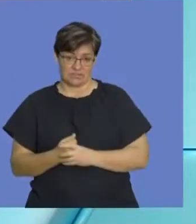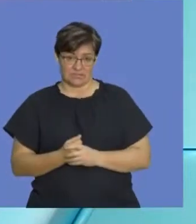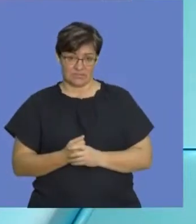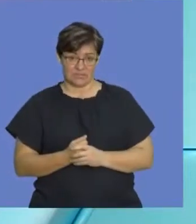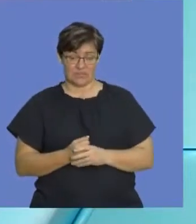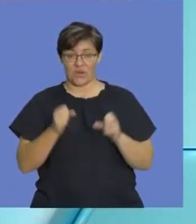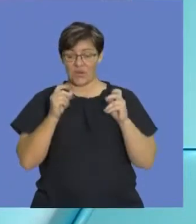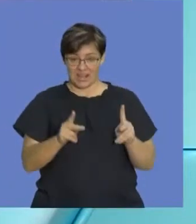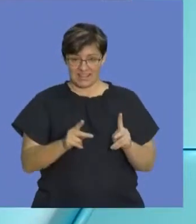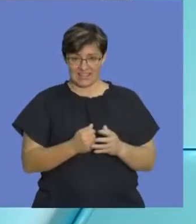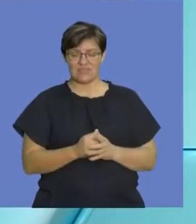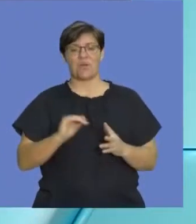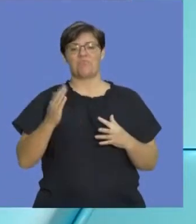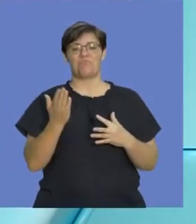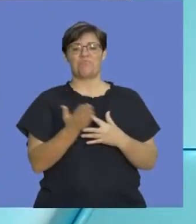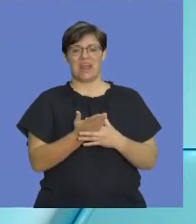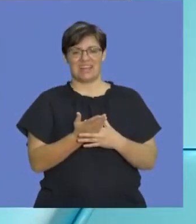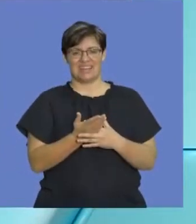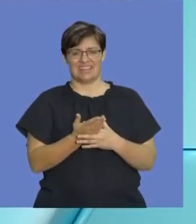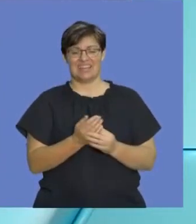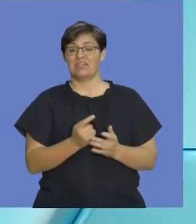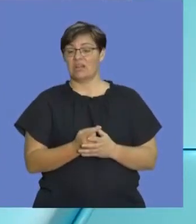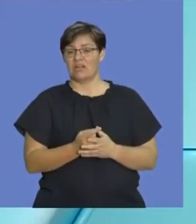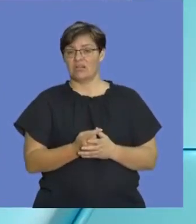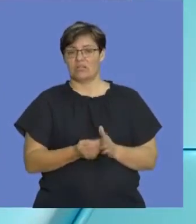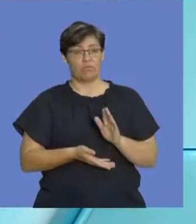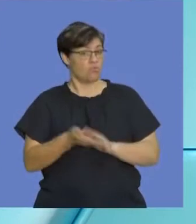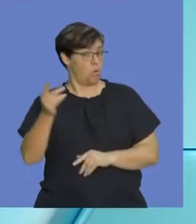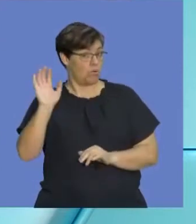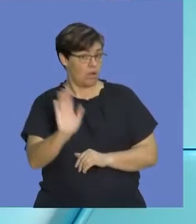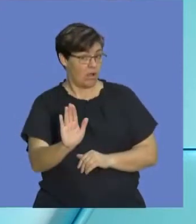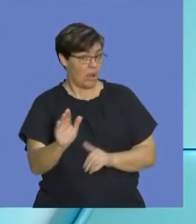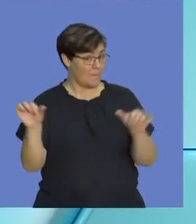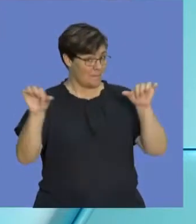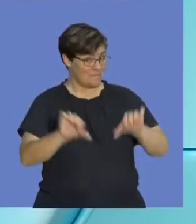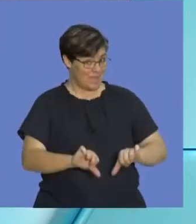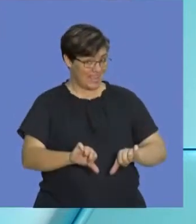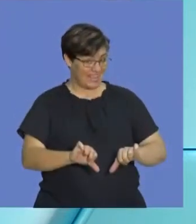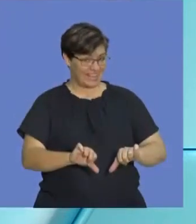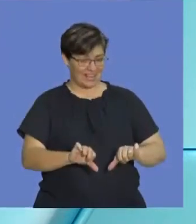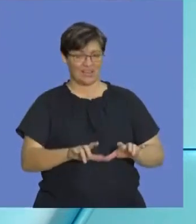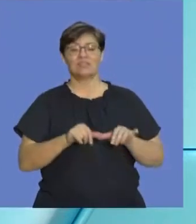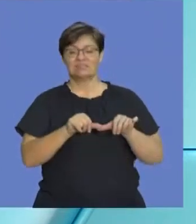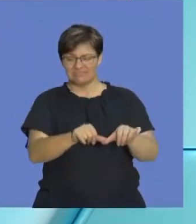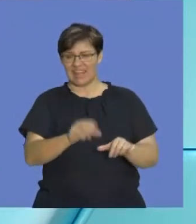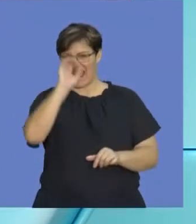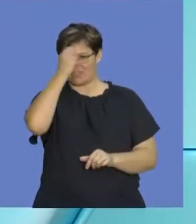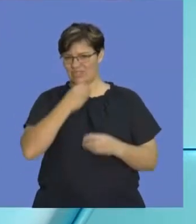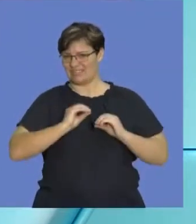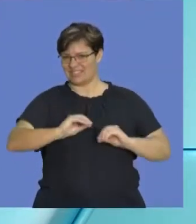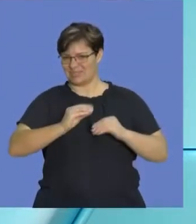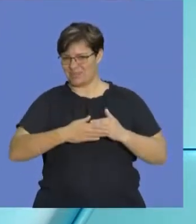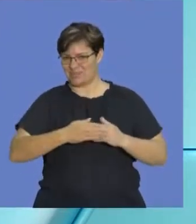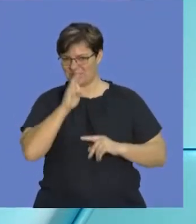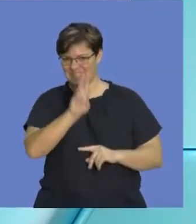Okay, guys, we're going to take a quick ad break. Don't just stray or go away, because when you come back, we've got interesting stuff for you.